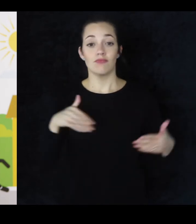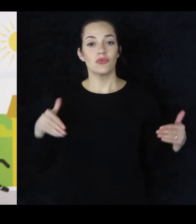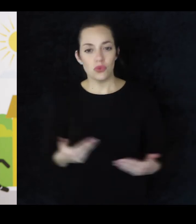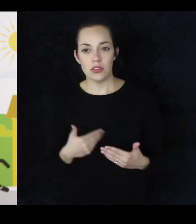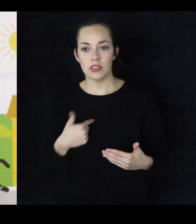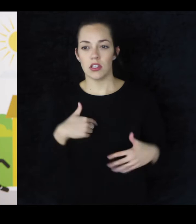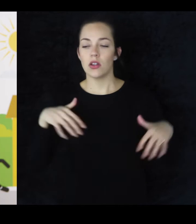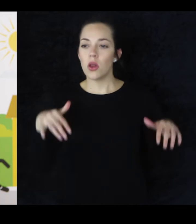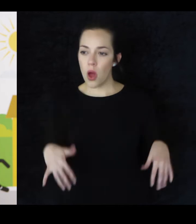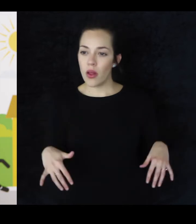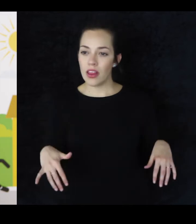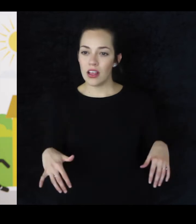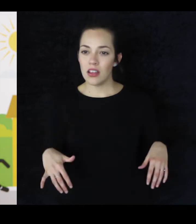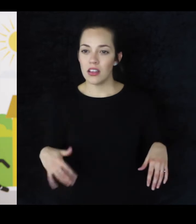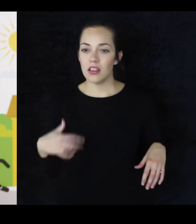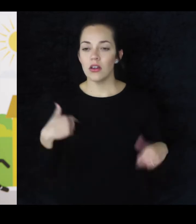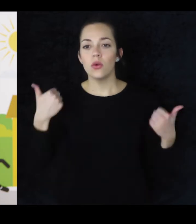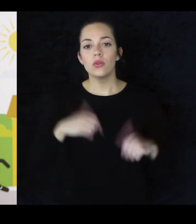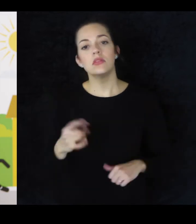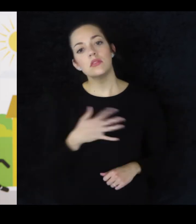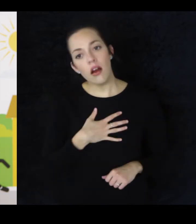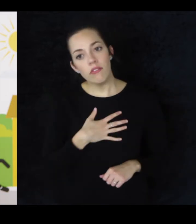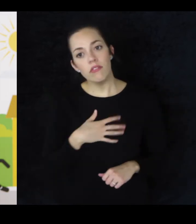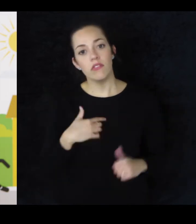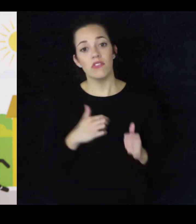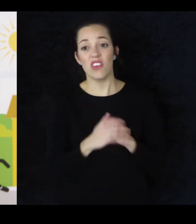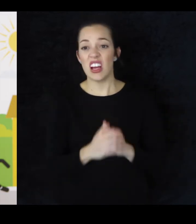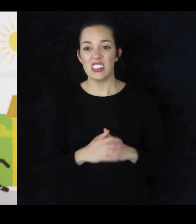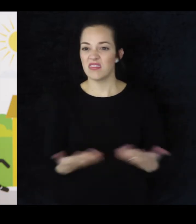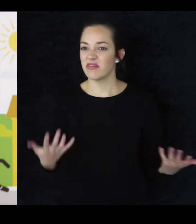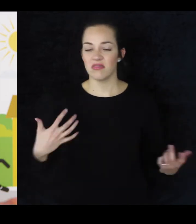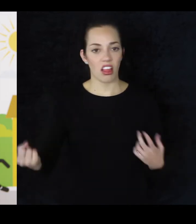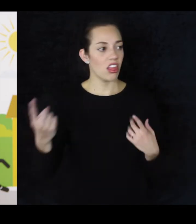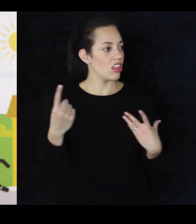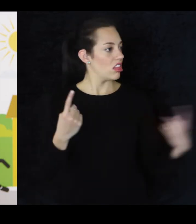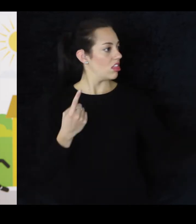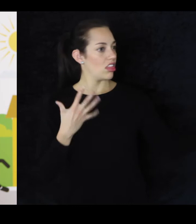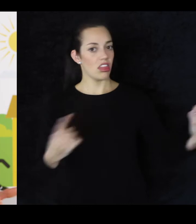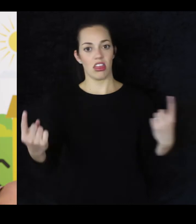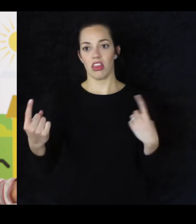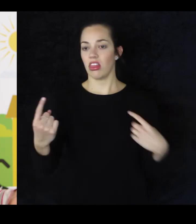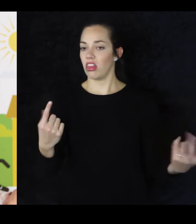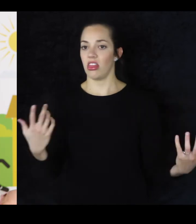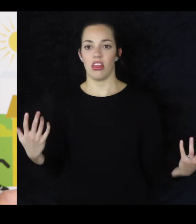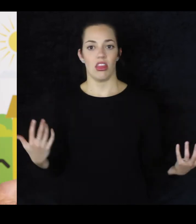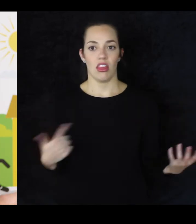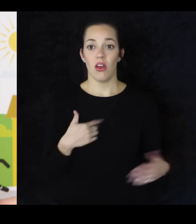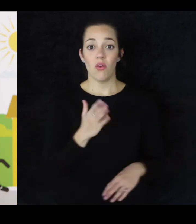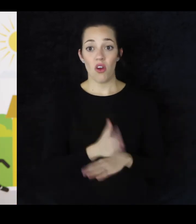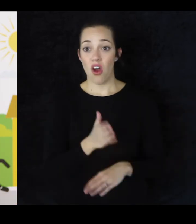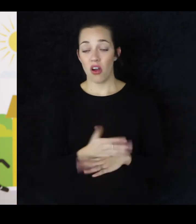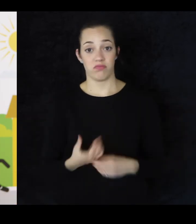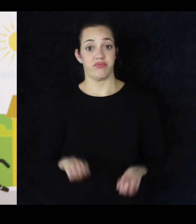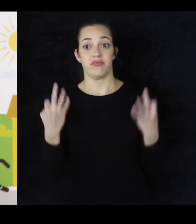used to being by myself, because I lost so many of my friends. People disappear, you don't have a job, work